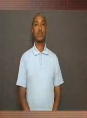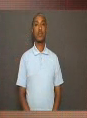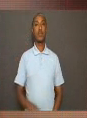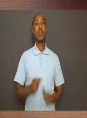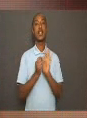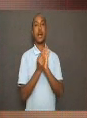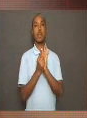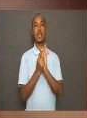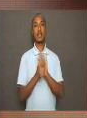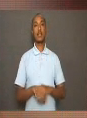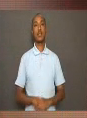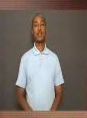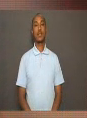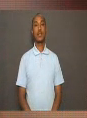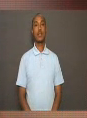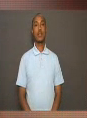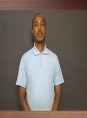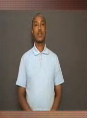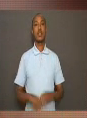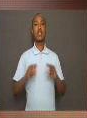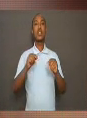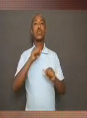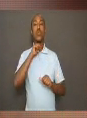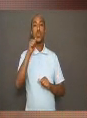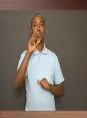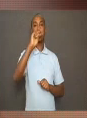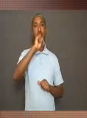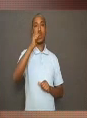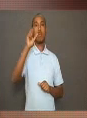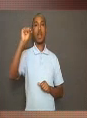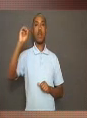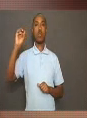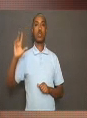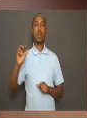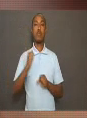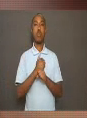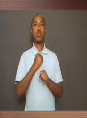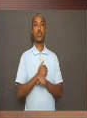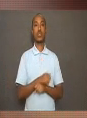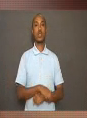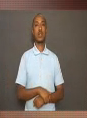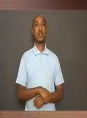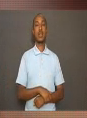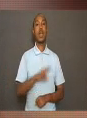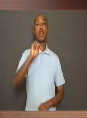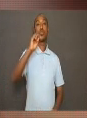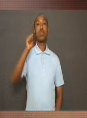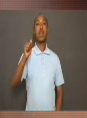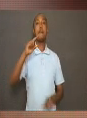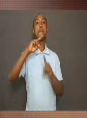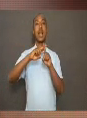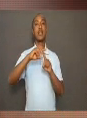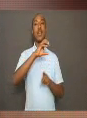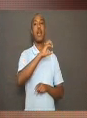For example, the dissolution of sodium nitrate produces sodium